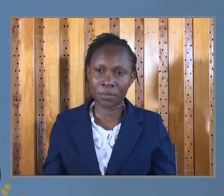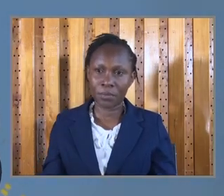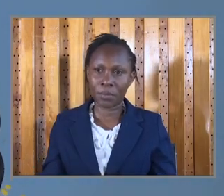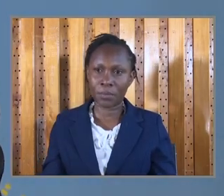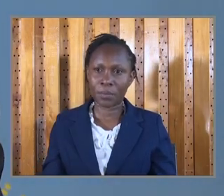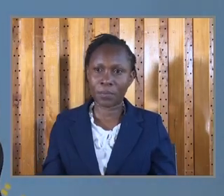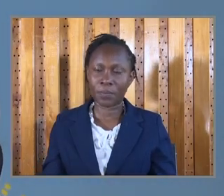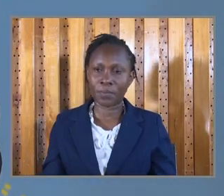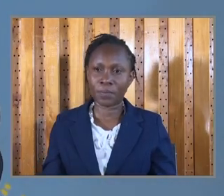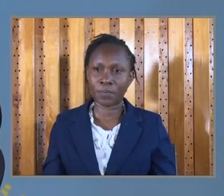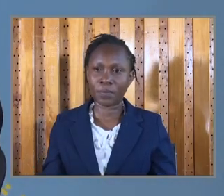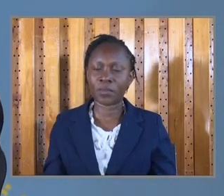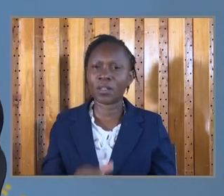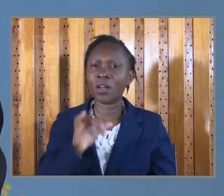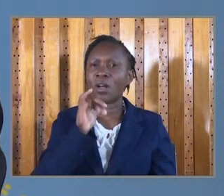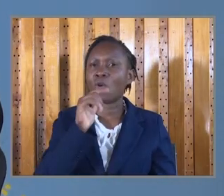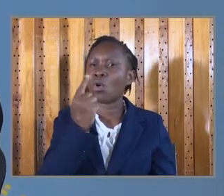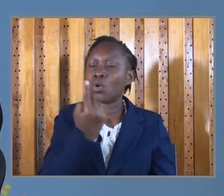And those are not just numbers.